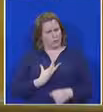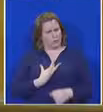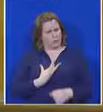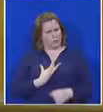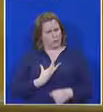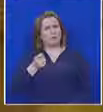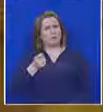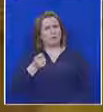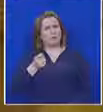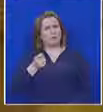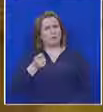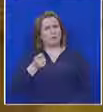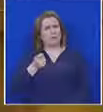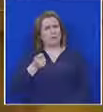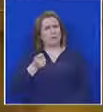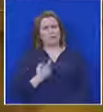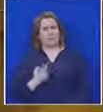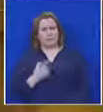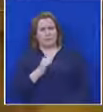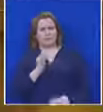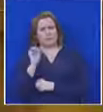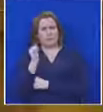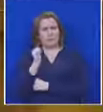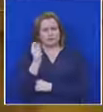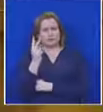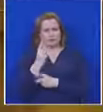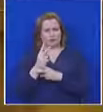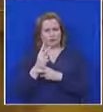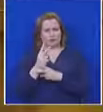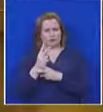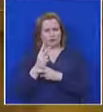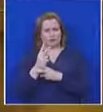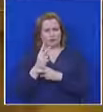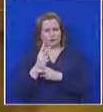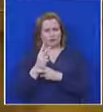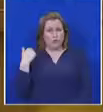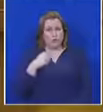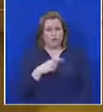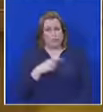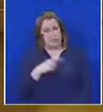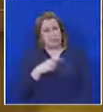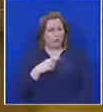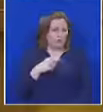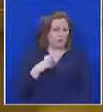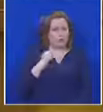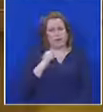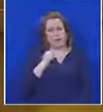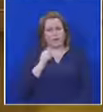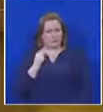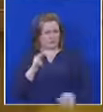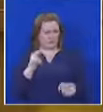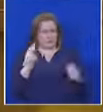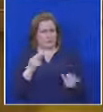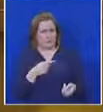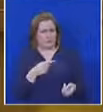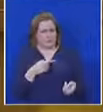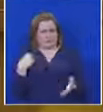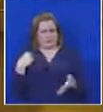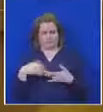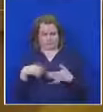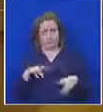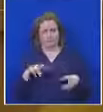new, and with his utterances of 2 weeks ago, he seemed to be a bit different in terms of how he's going to handle